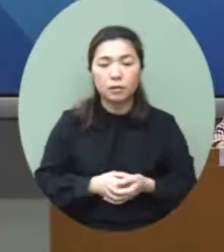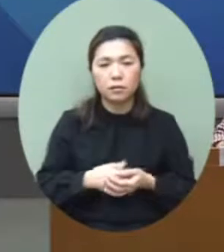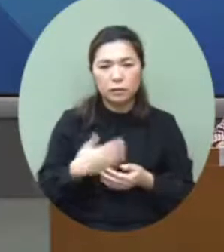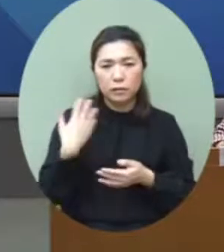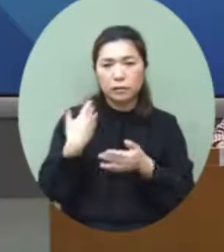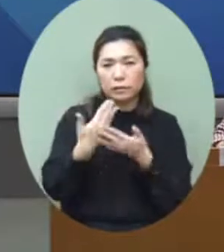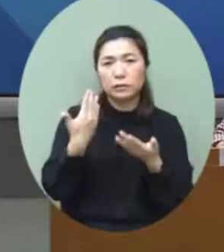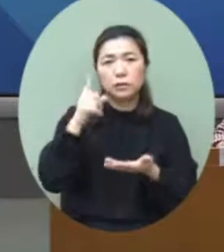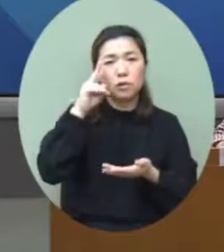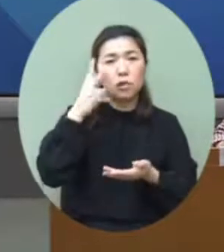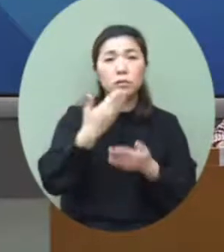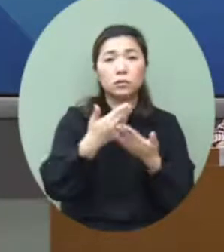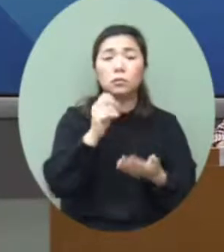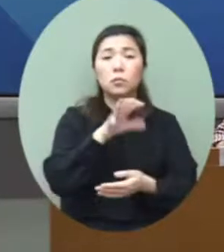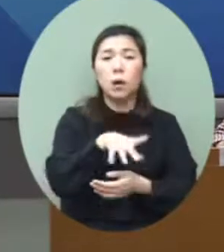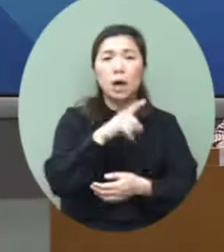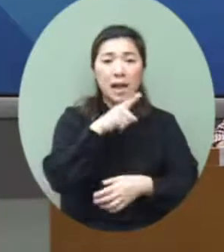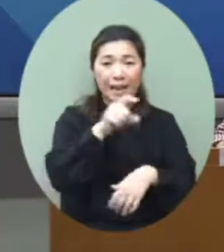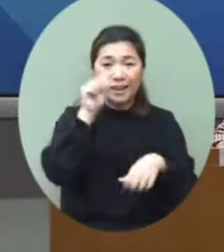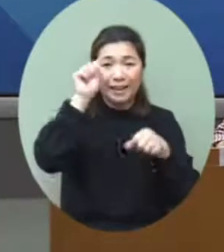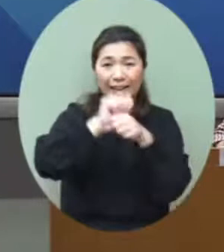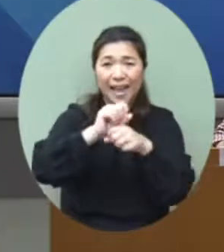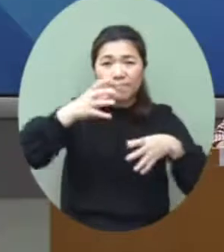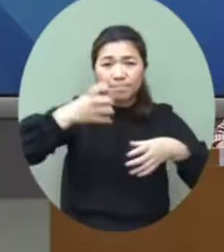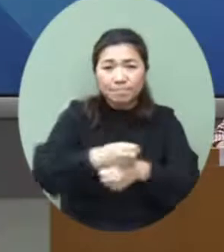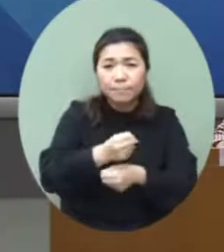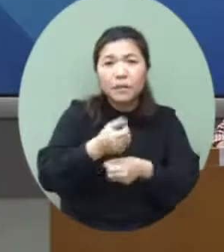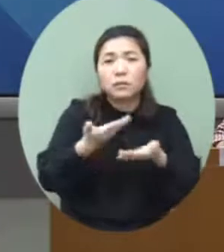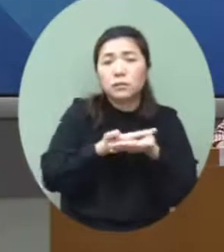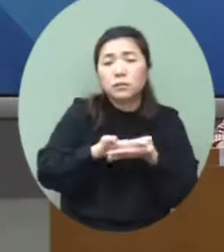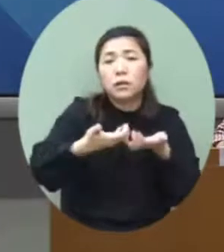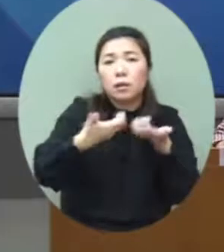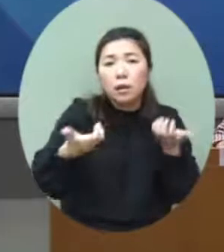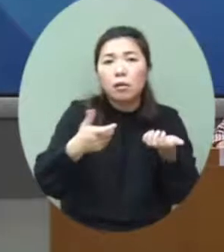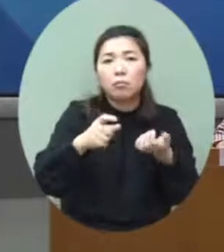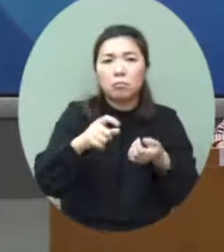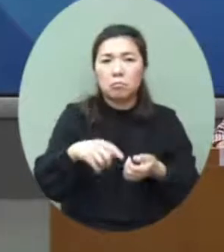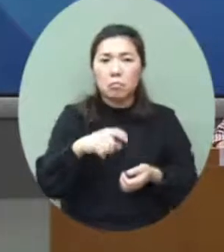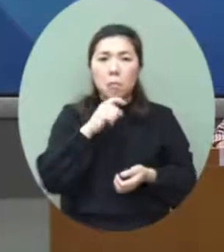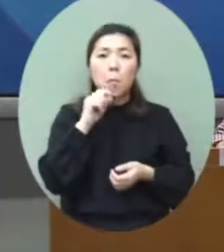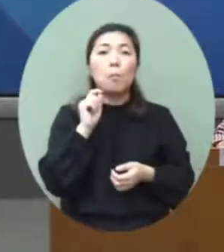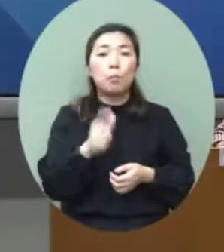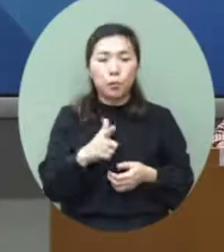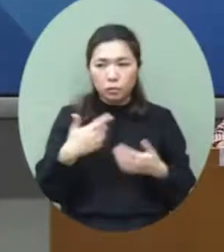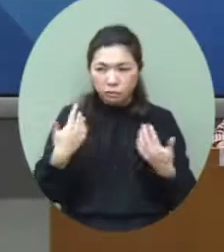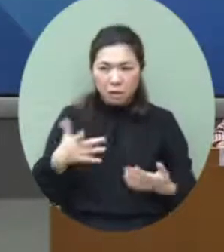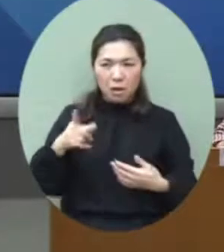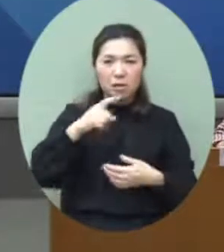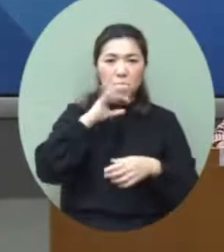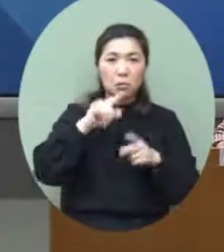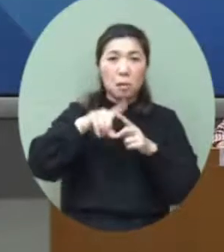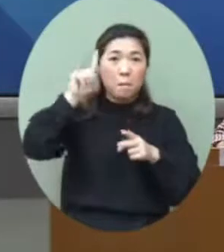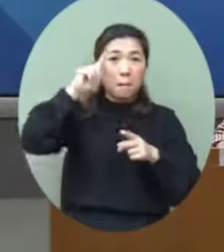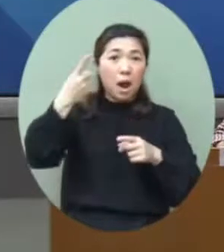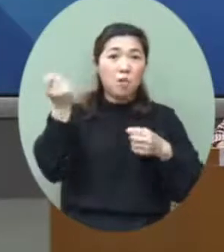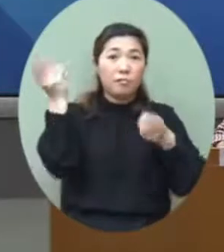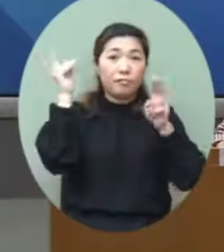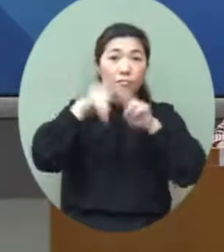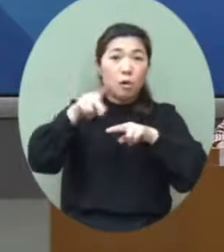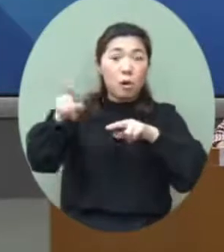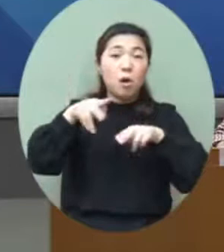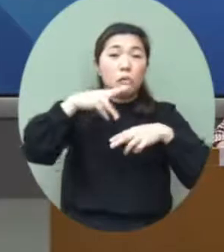Mrs. Lam, 2 days ago, you said you had no plans to tighten the social distancing measures, but there